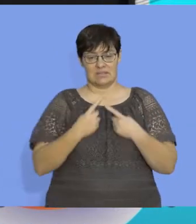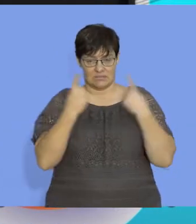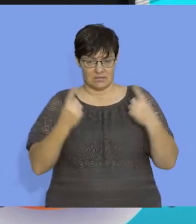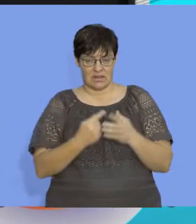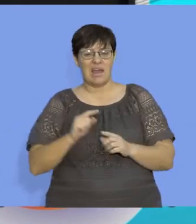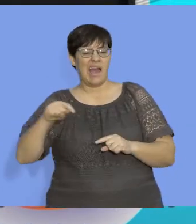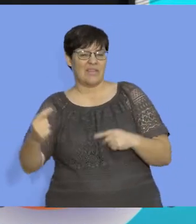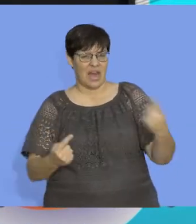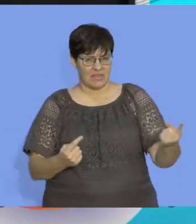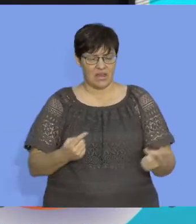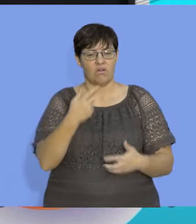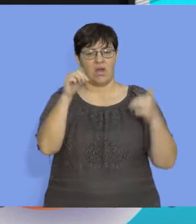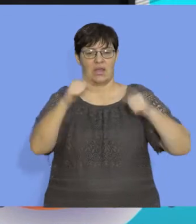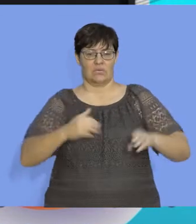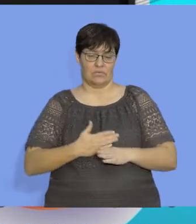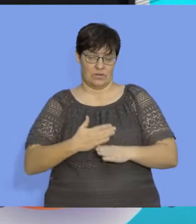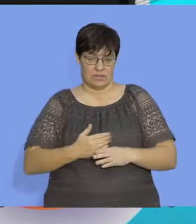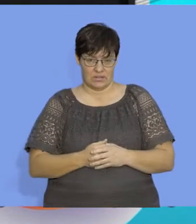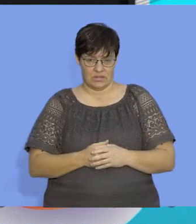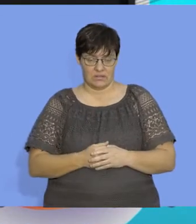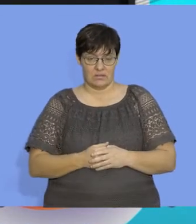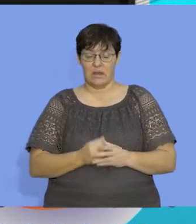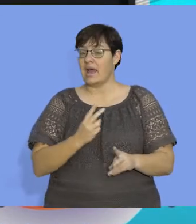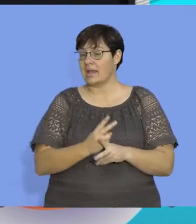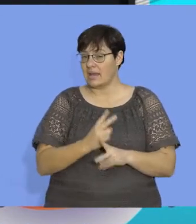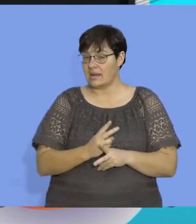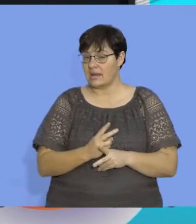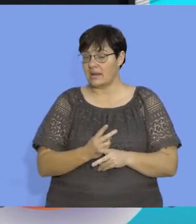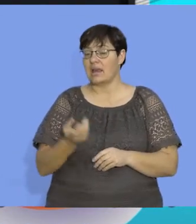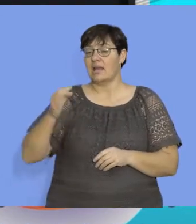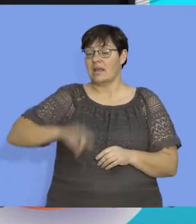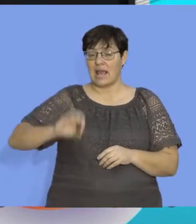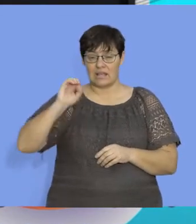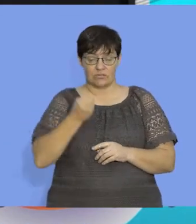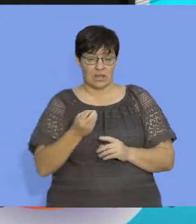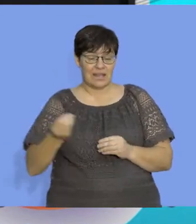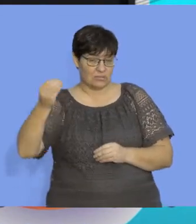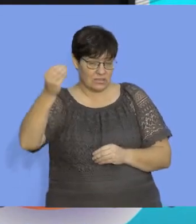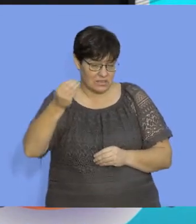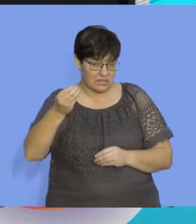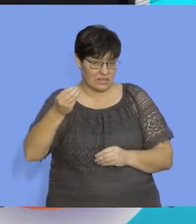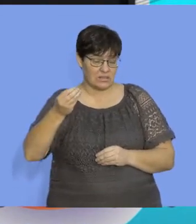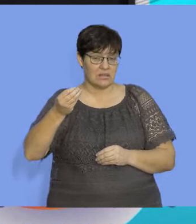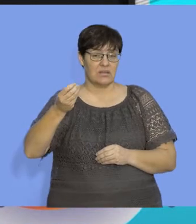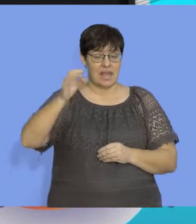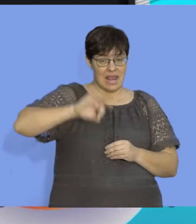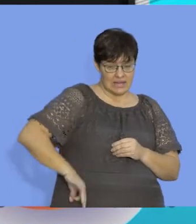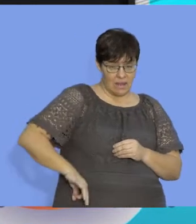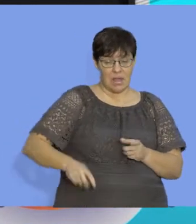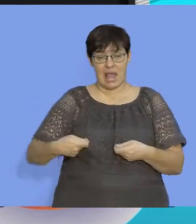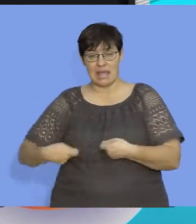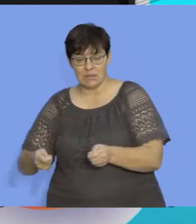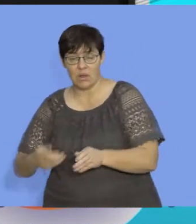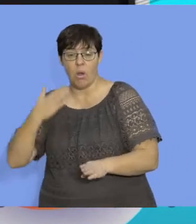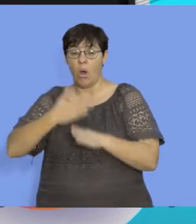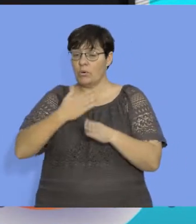work. So once again, interest income and interest expense are not operating expenses, rather they